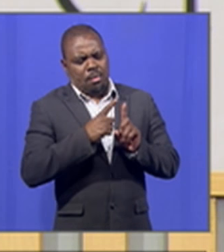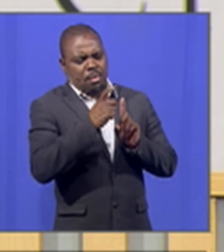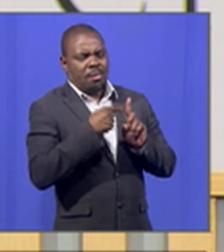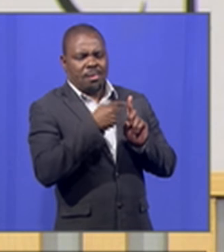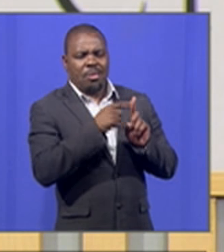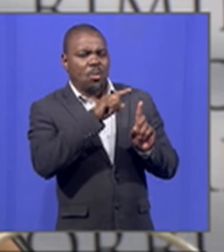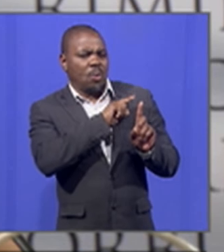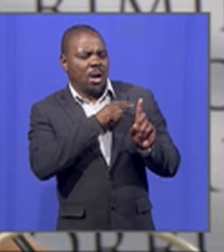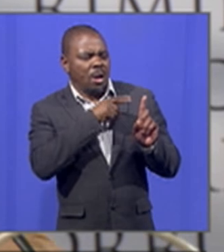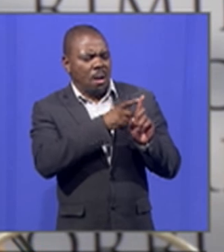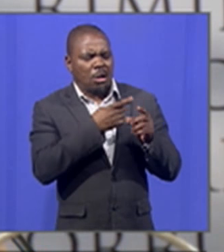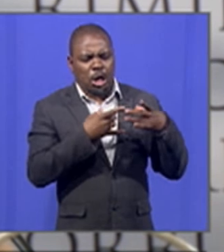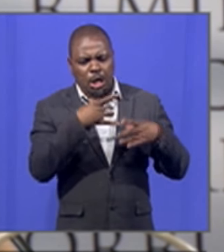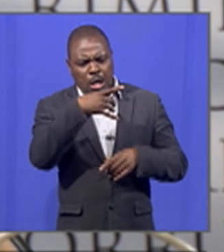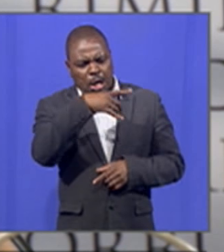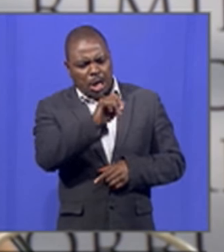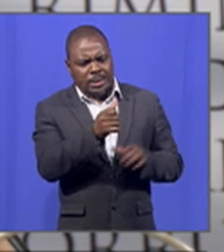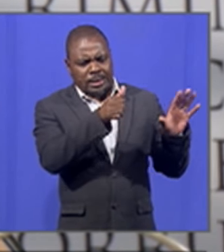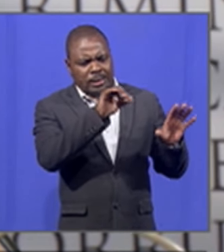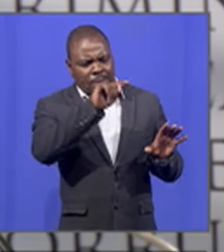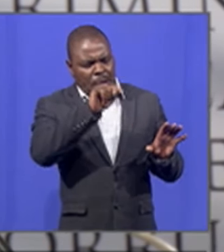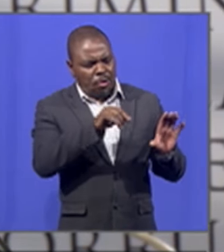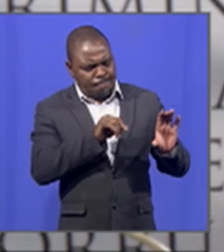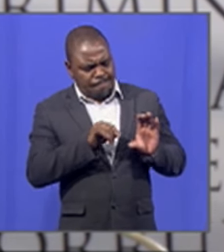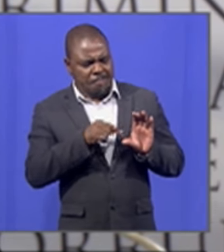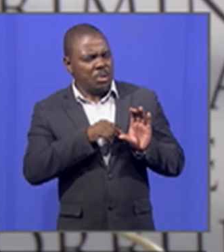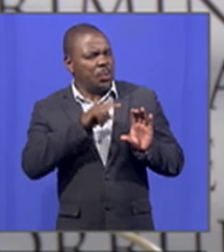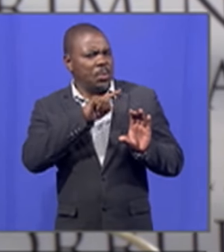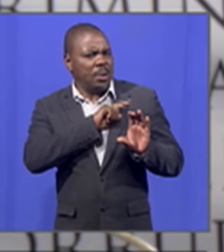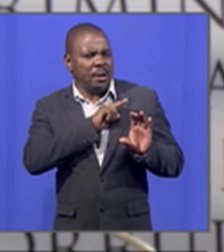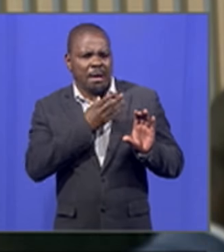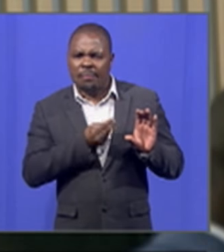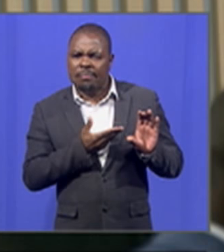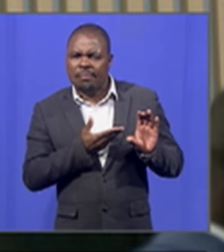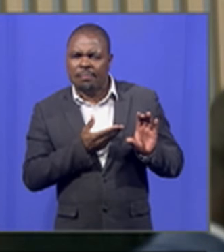le go sepela a rwele mašeleng a diranta tše dikete tše 60.